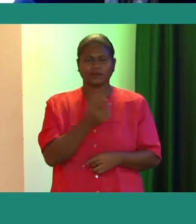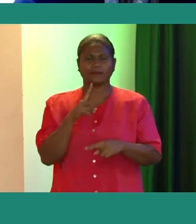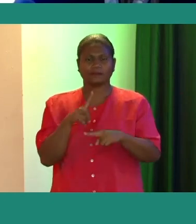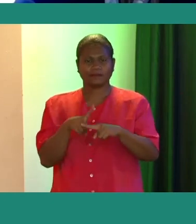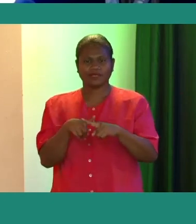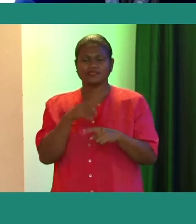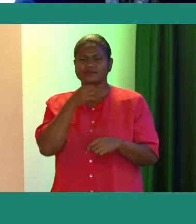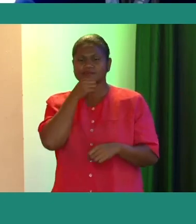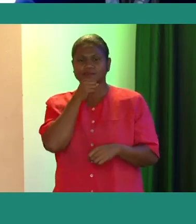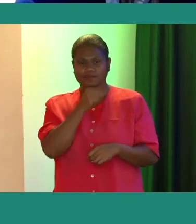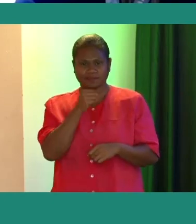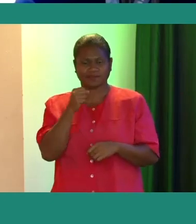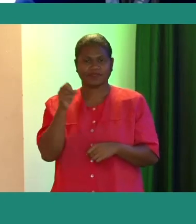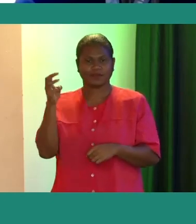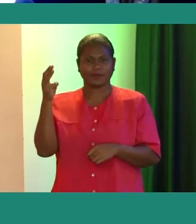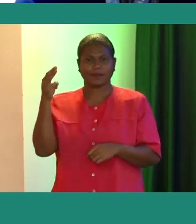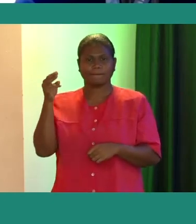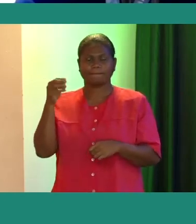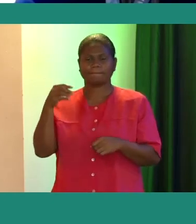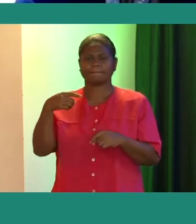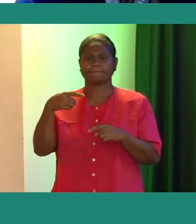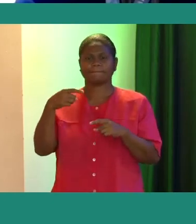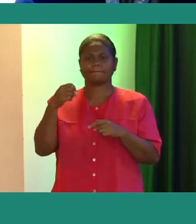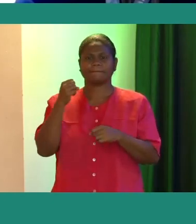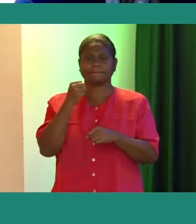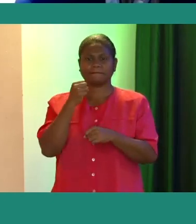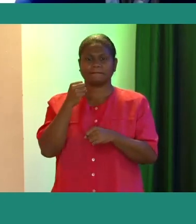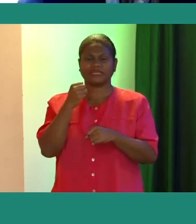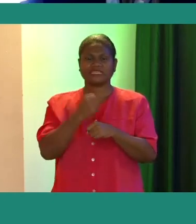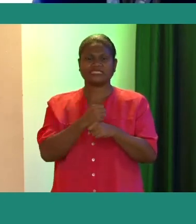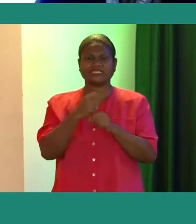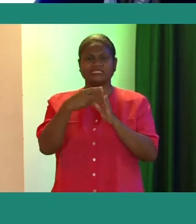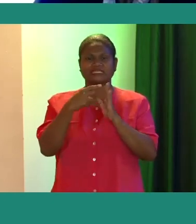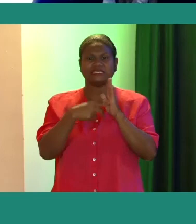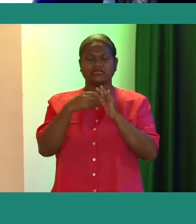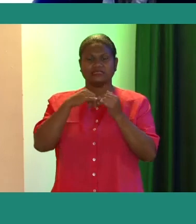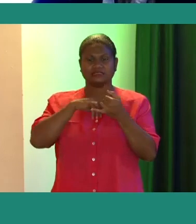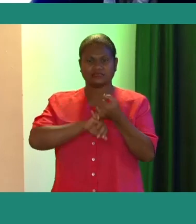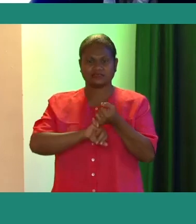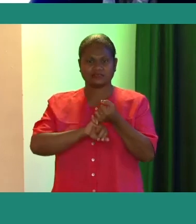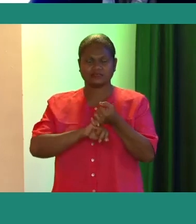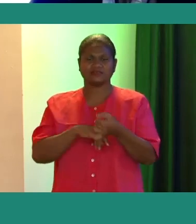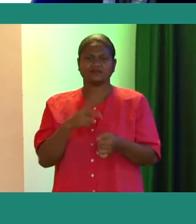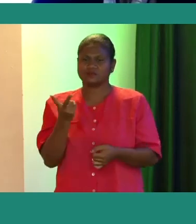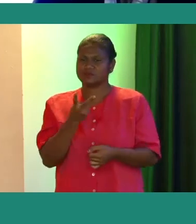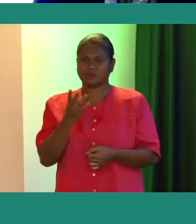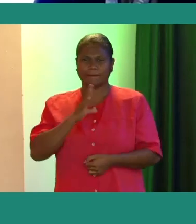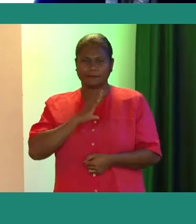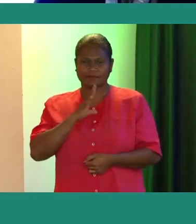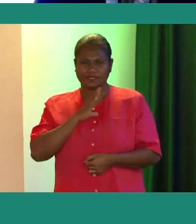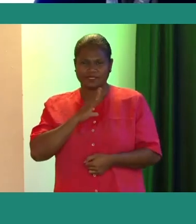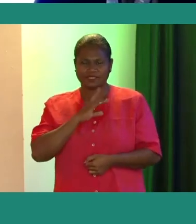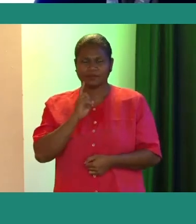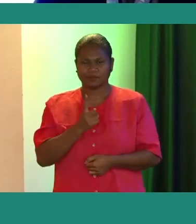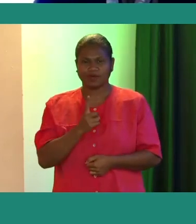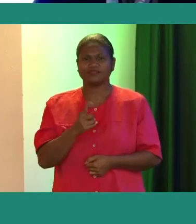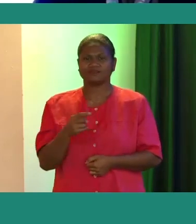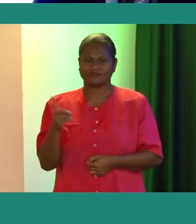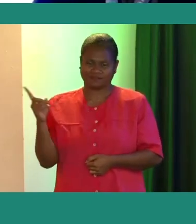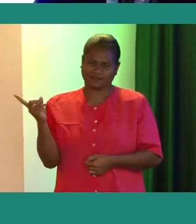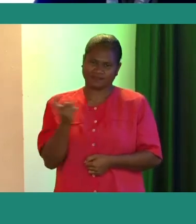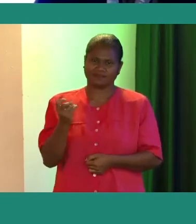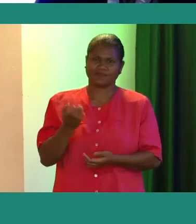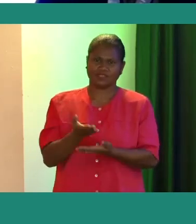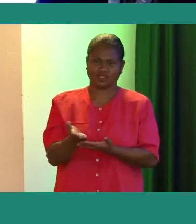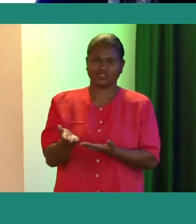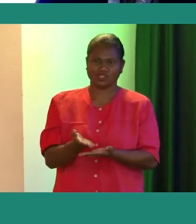Mr. Ginis to, I know both of you are very busy, but I'm very thankful that you had time to come and share with us today and be